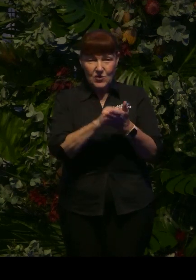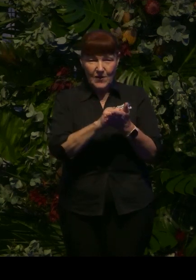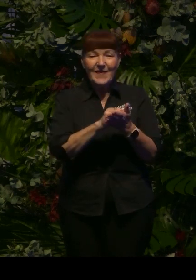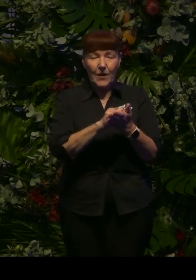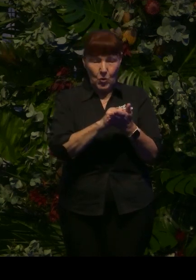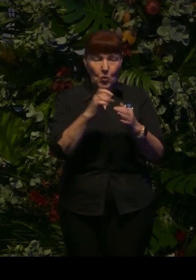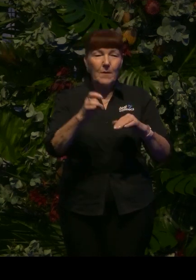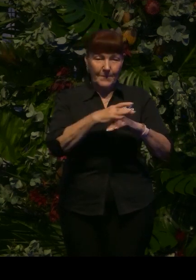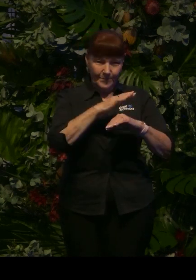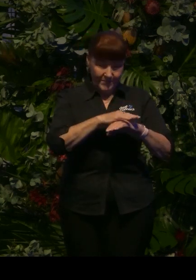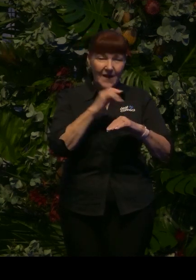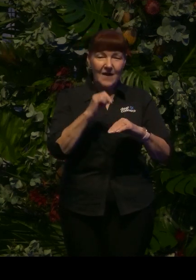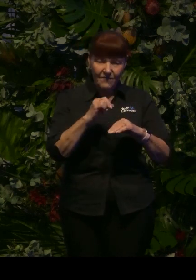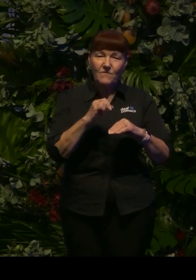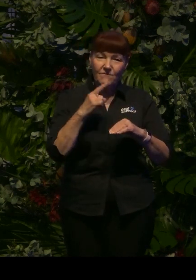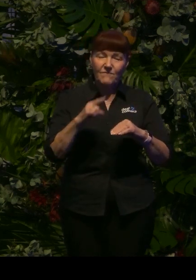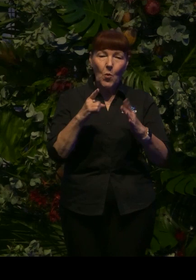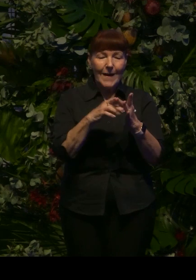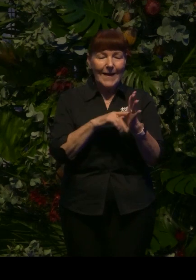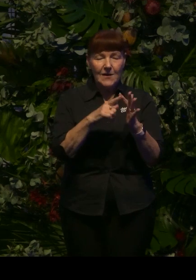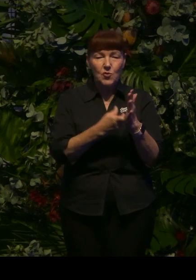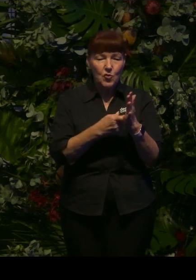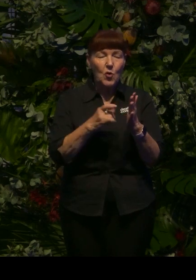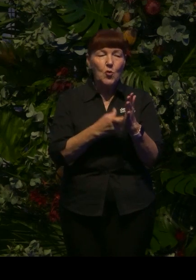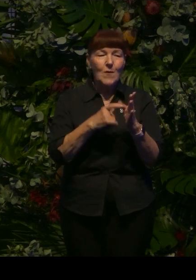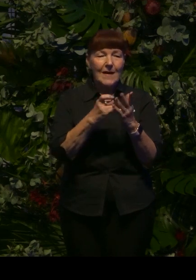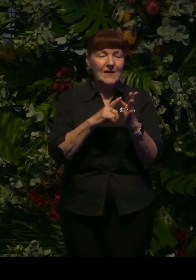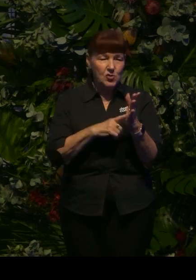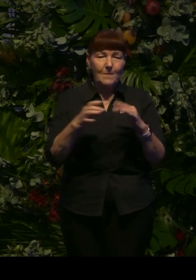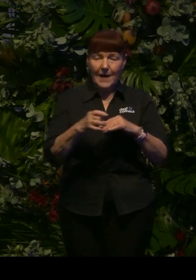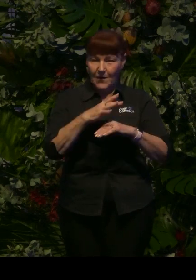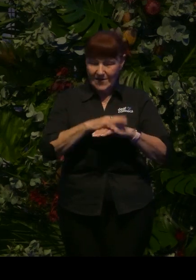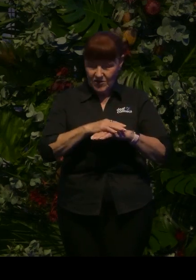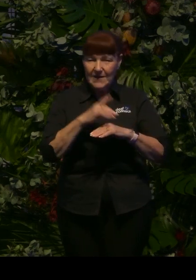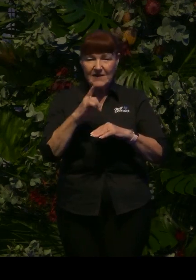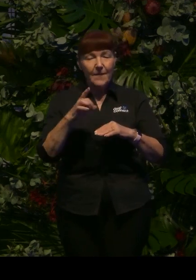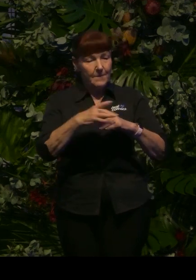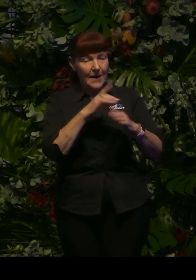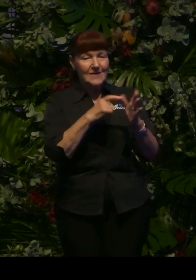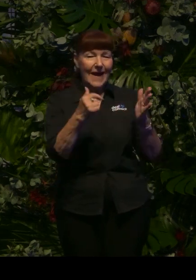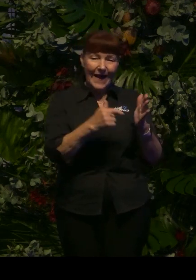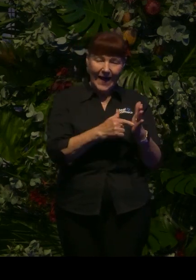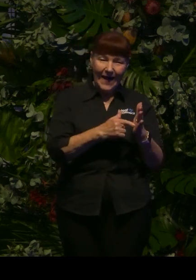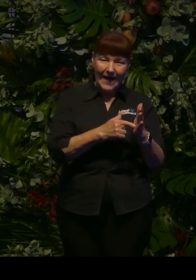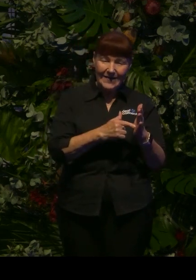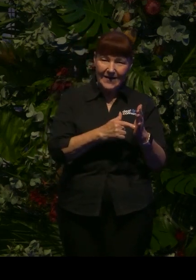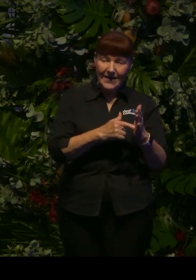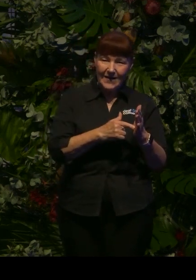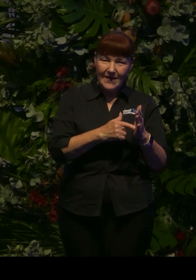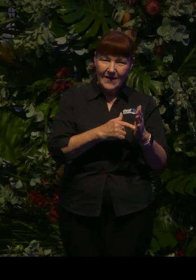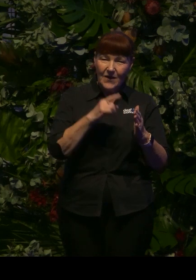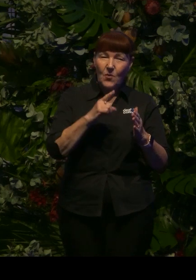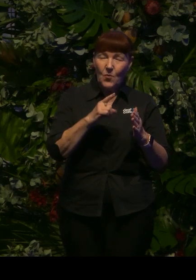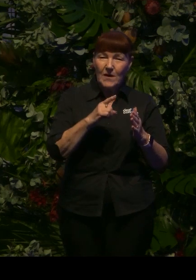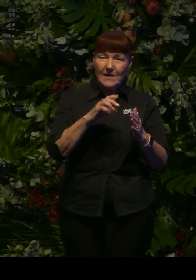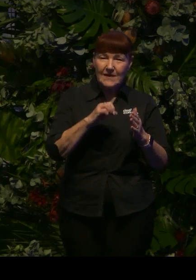for same-sex and interracial marriages. It also repeals the Defense of Marriage Act, which is a quarter of a century ago was